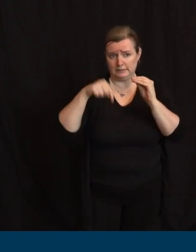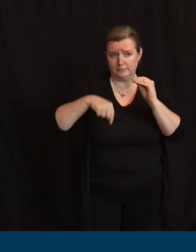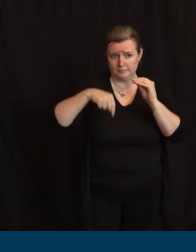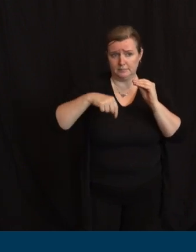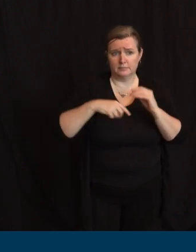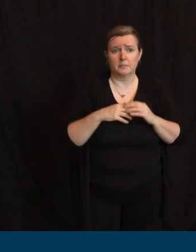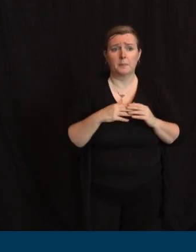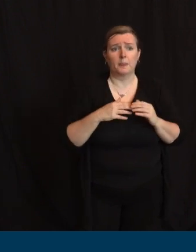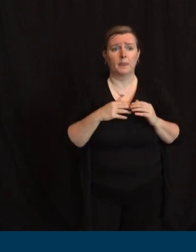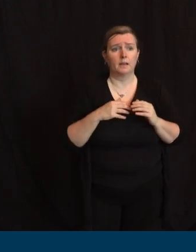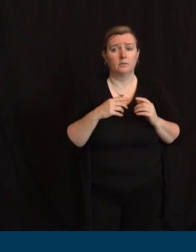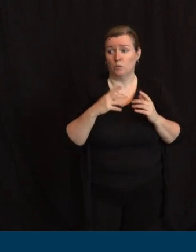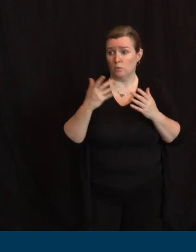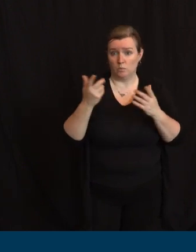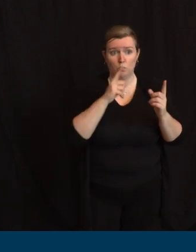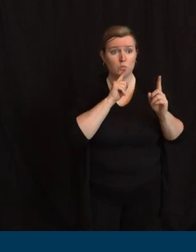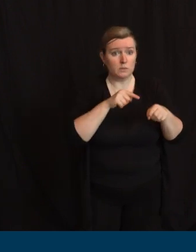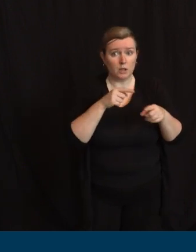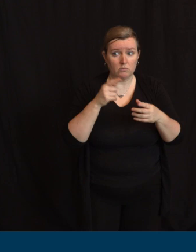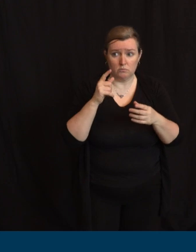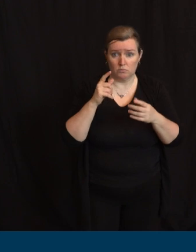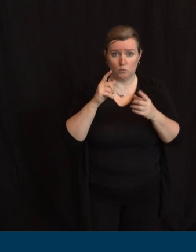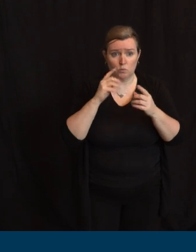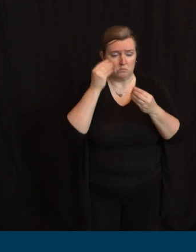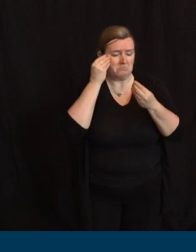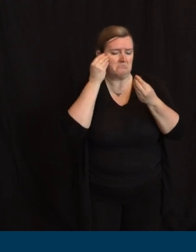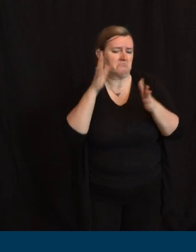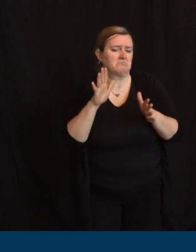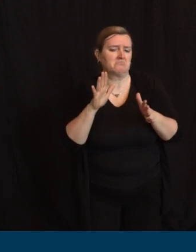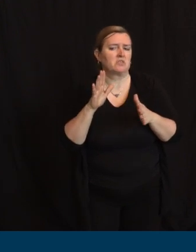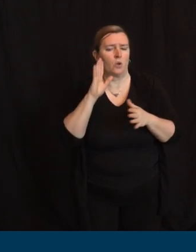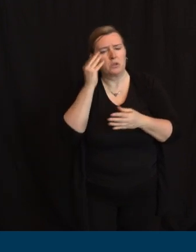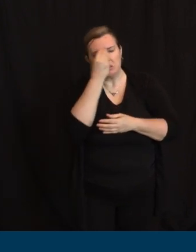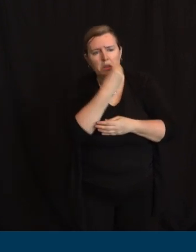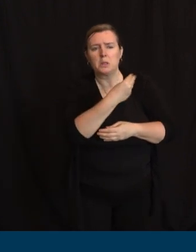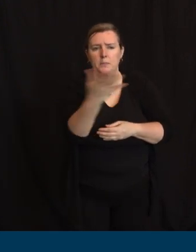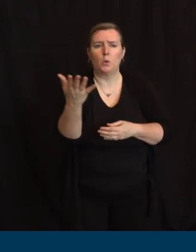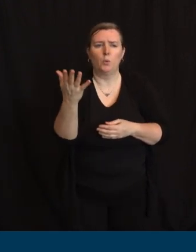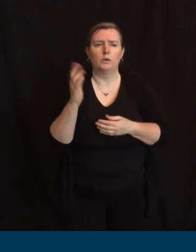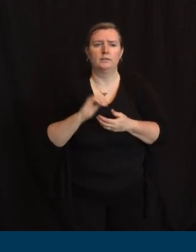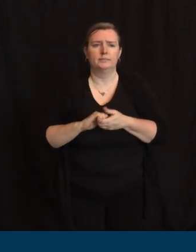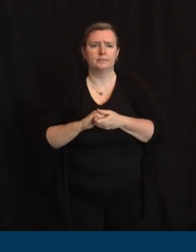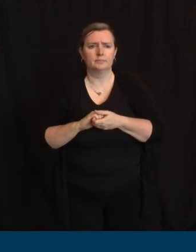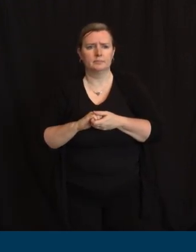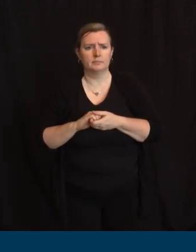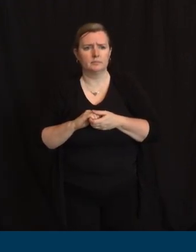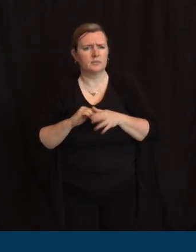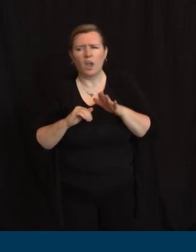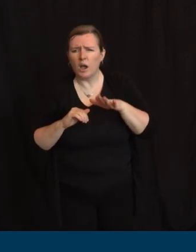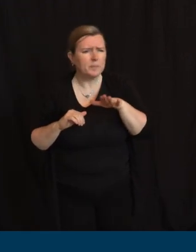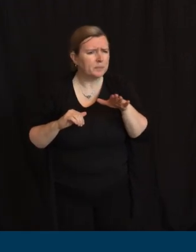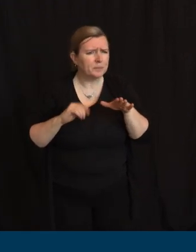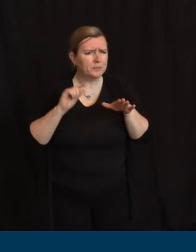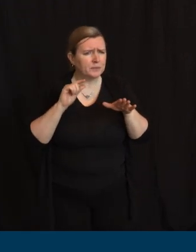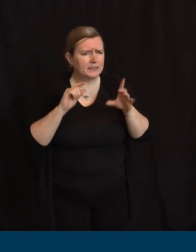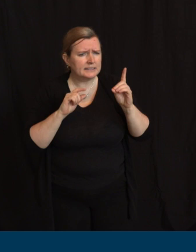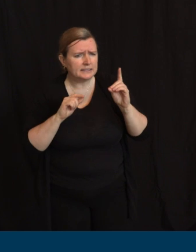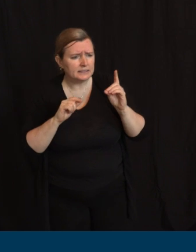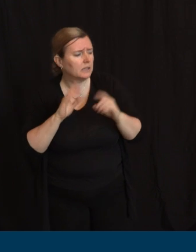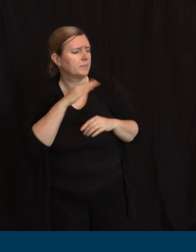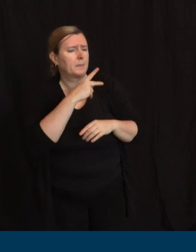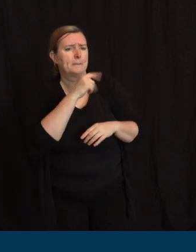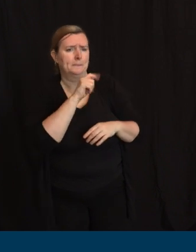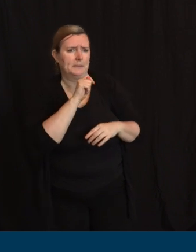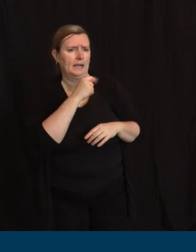anything. Dan, do you have a number, by the way? Only from what we've gotten from the National Ambulance contract, Matt, which is